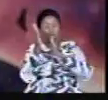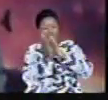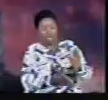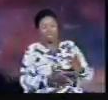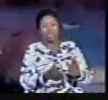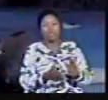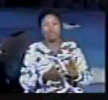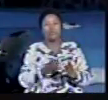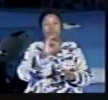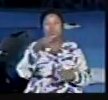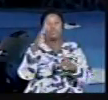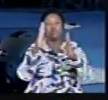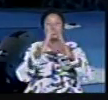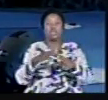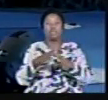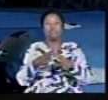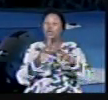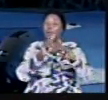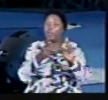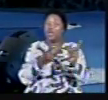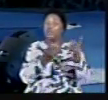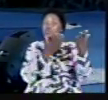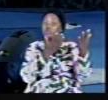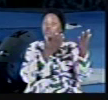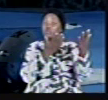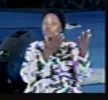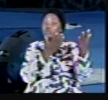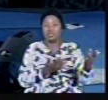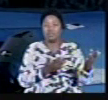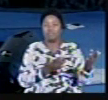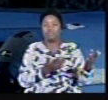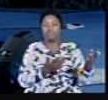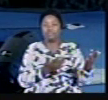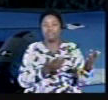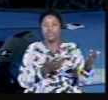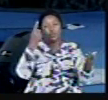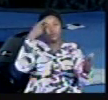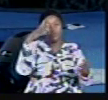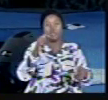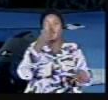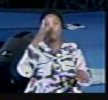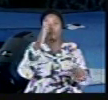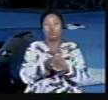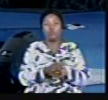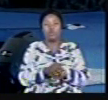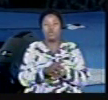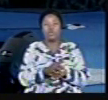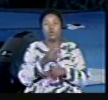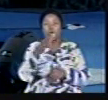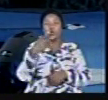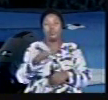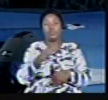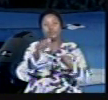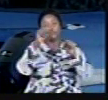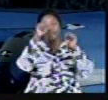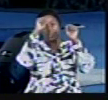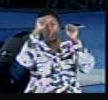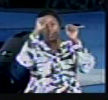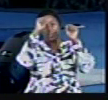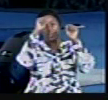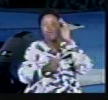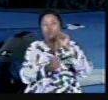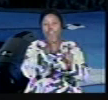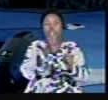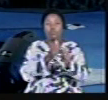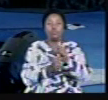Jerusalem, but wait for the promise of the Father, which,